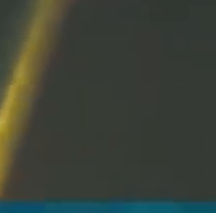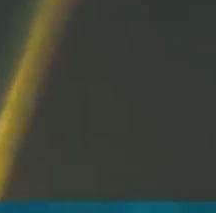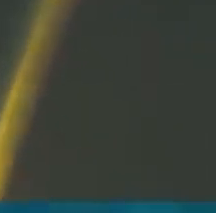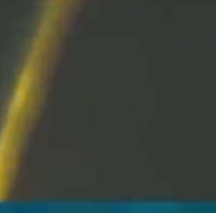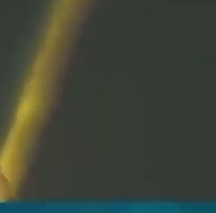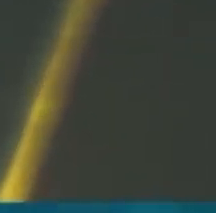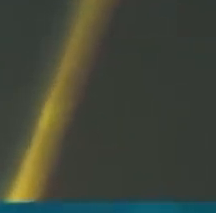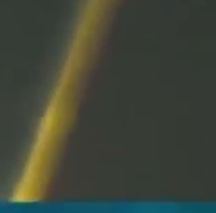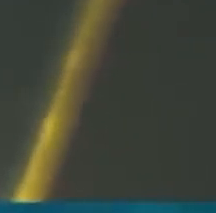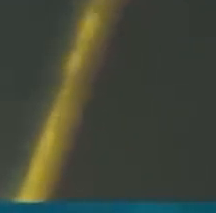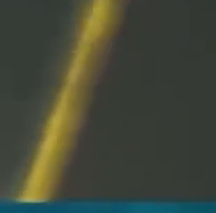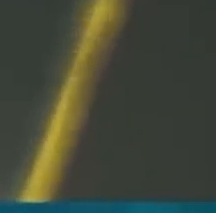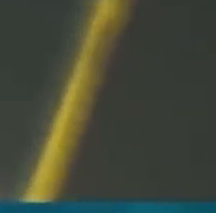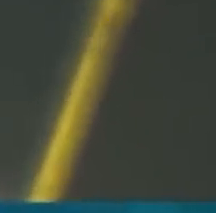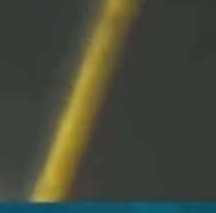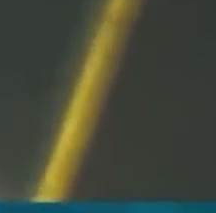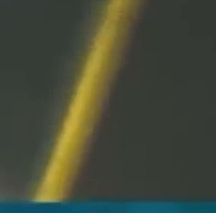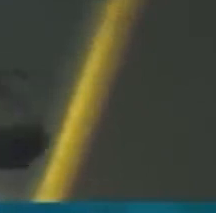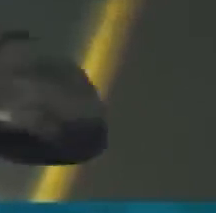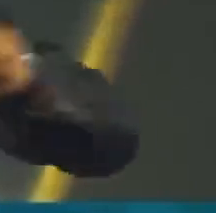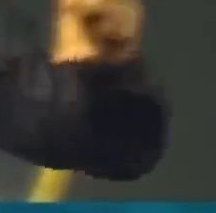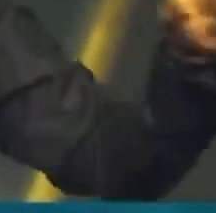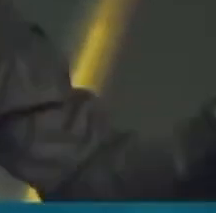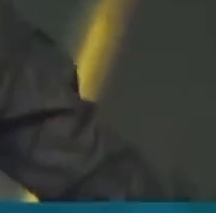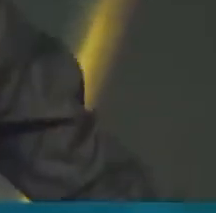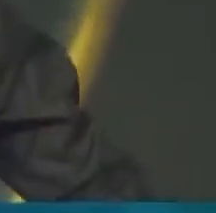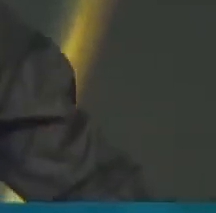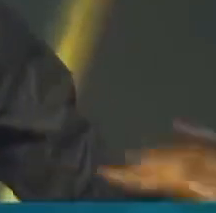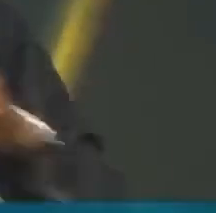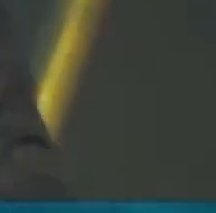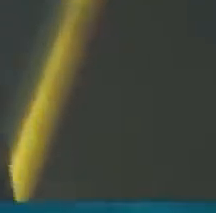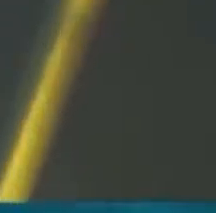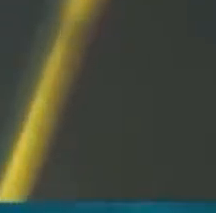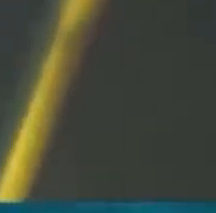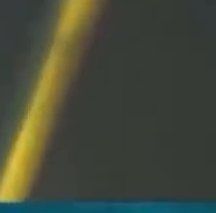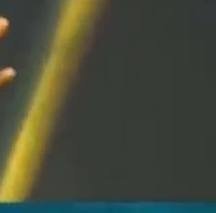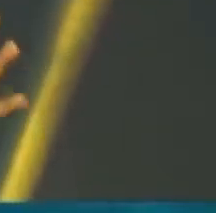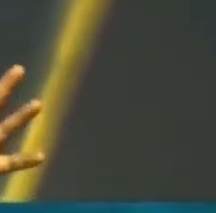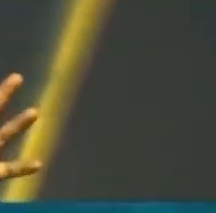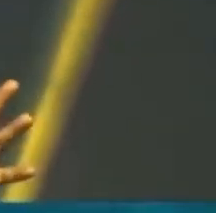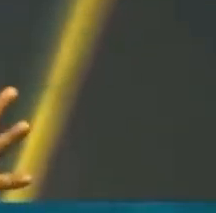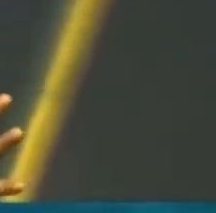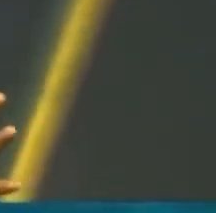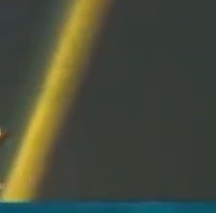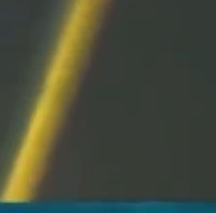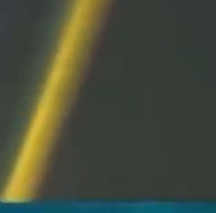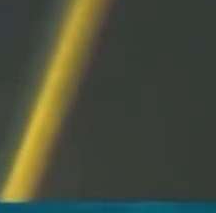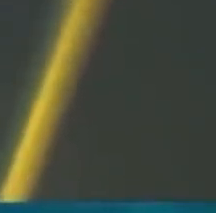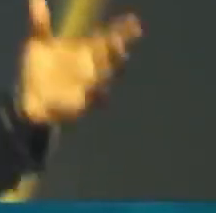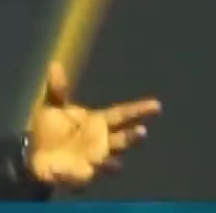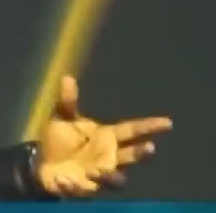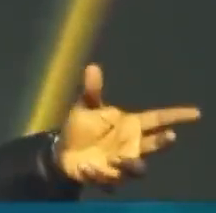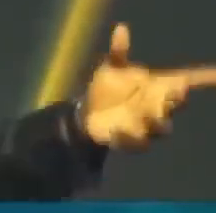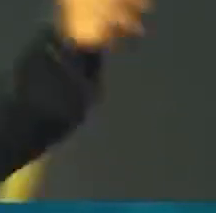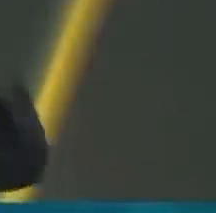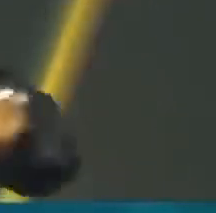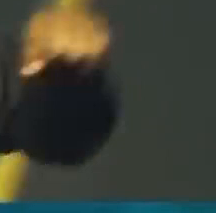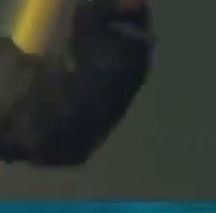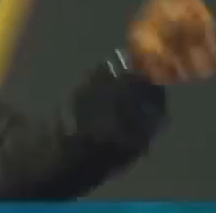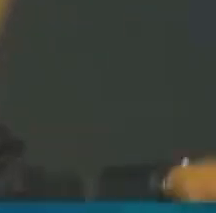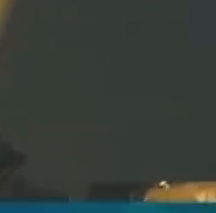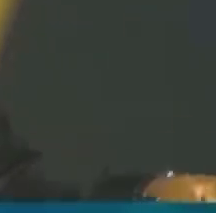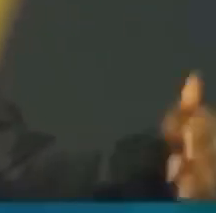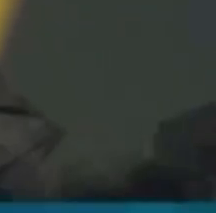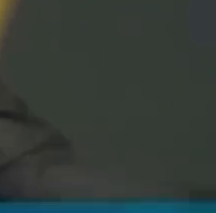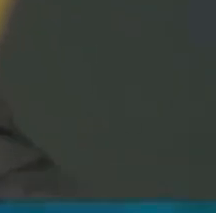the prophets have in these last days spoken to us. So you see different channels, sundry times,